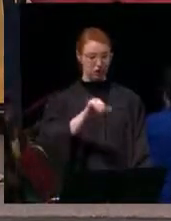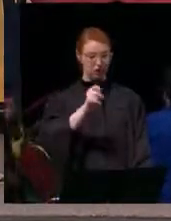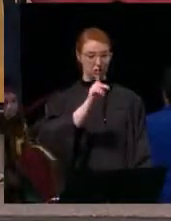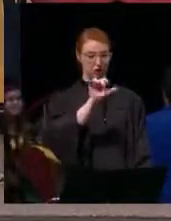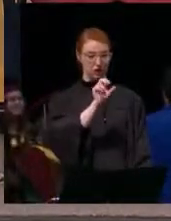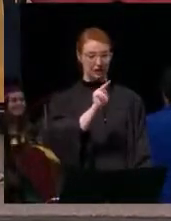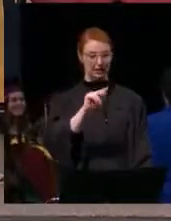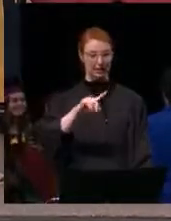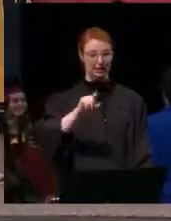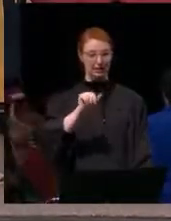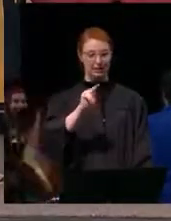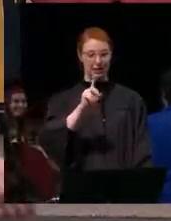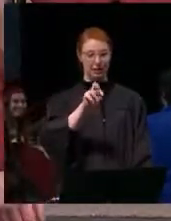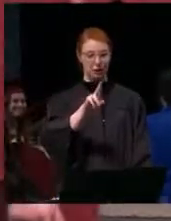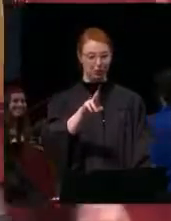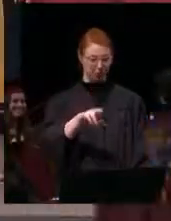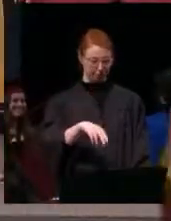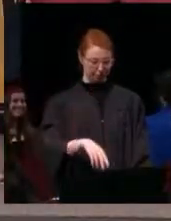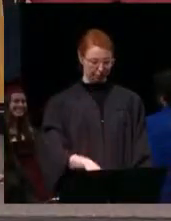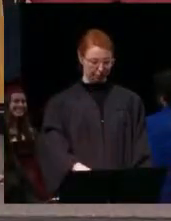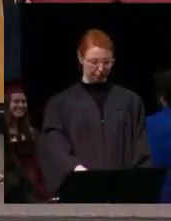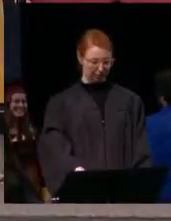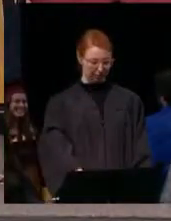Jackson Zander.